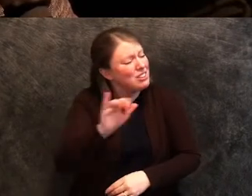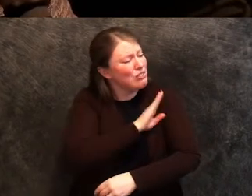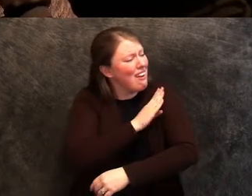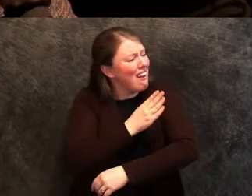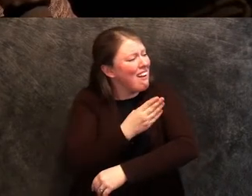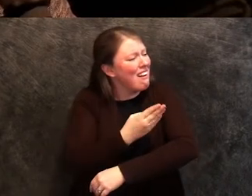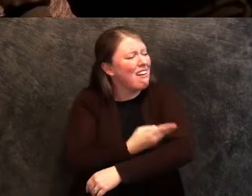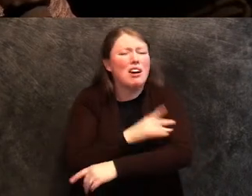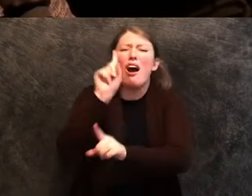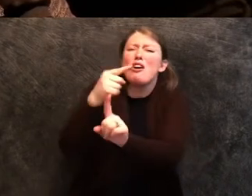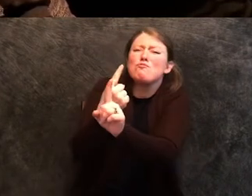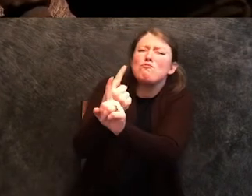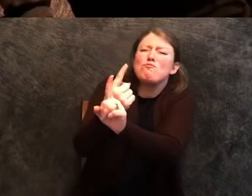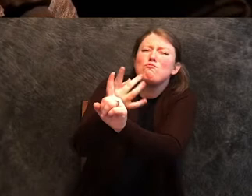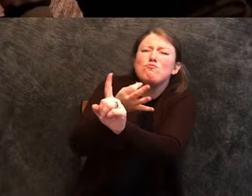Strength like no